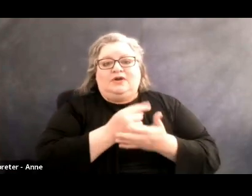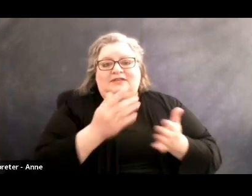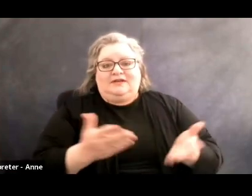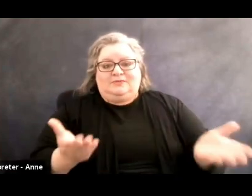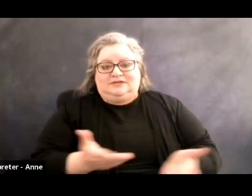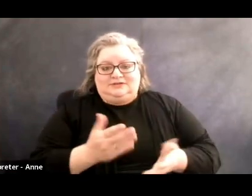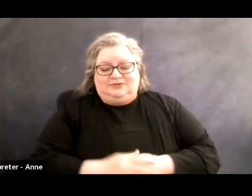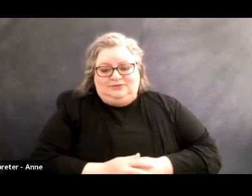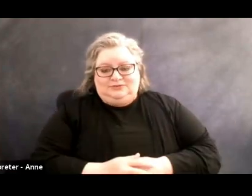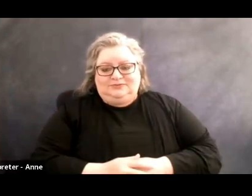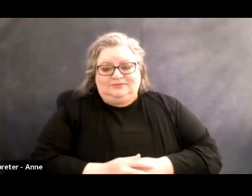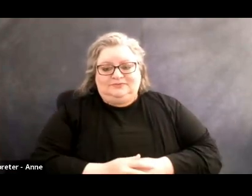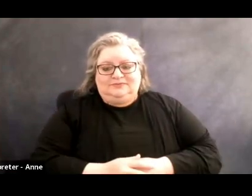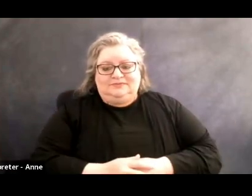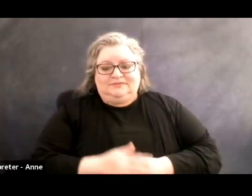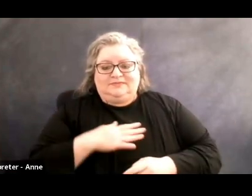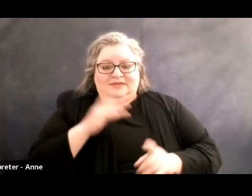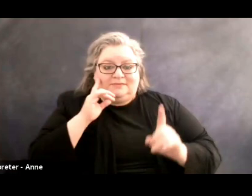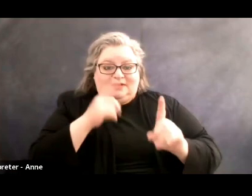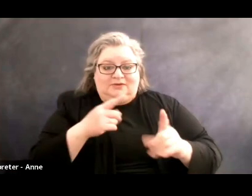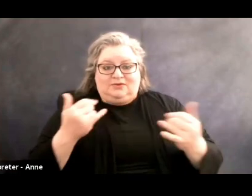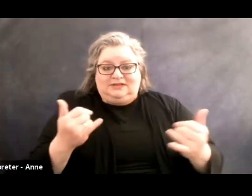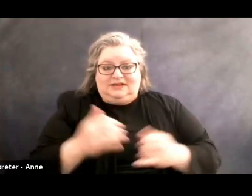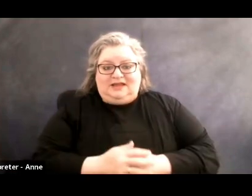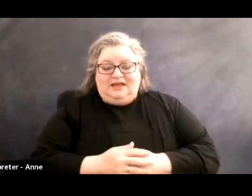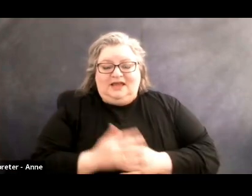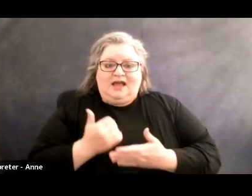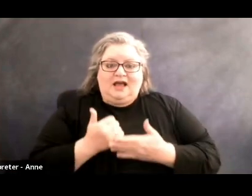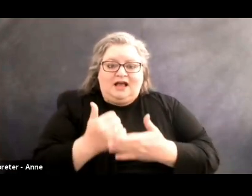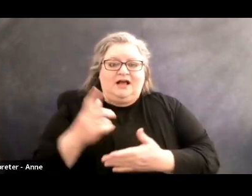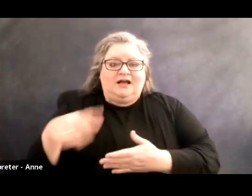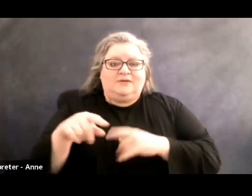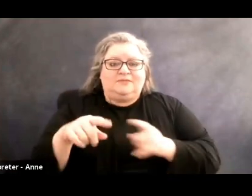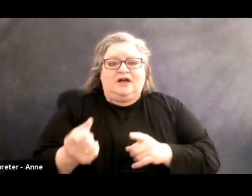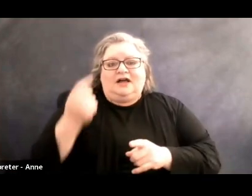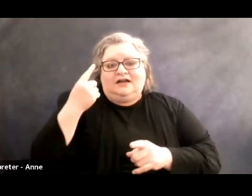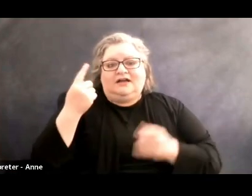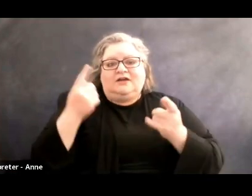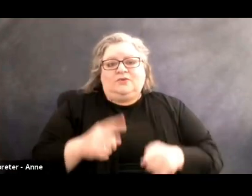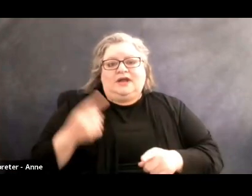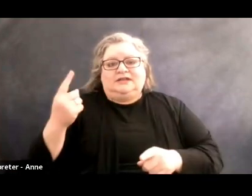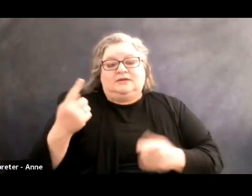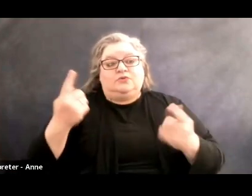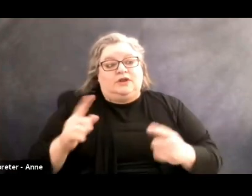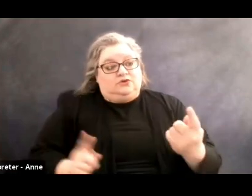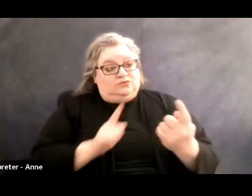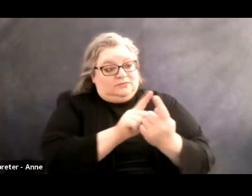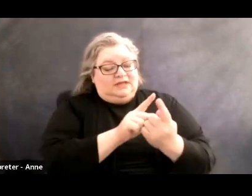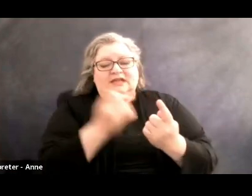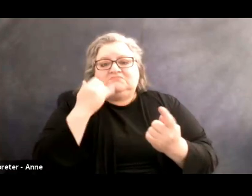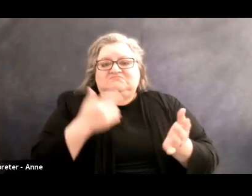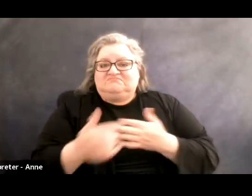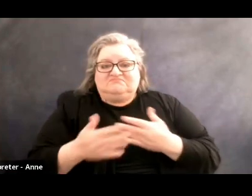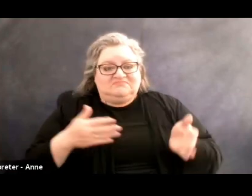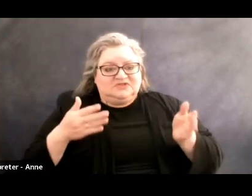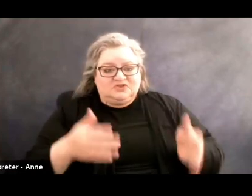here. My goal today is to help you understand when you meet someone, whether it's on the street